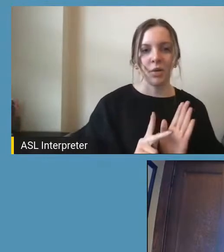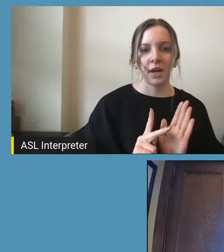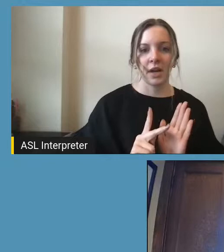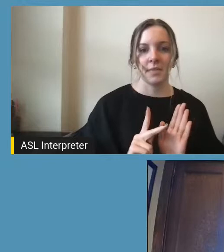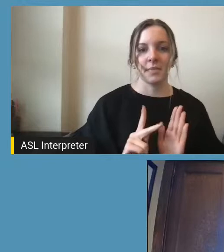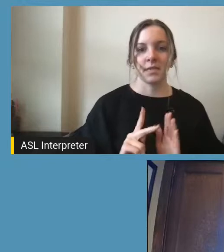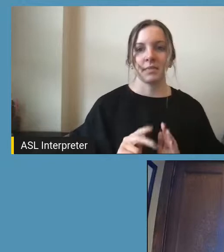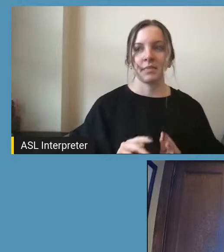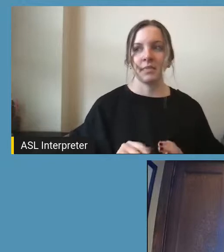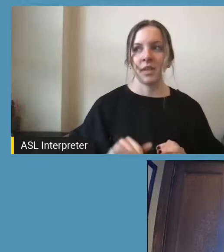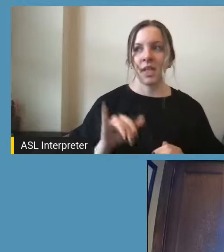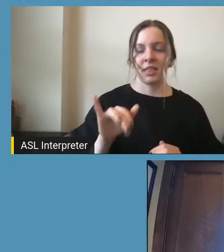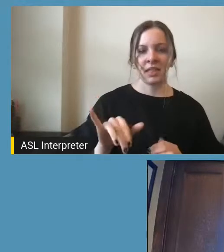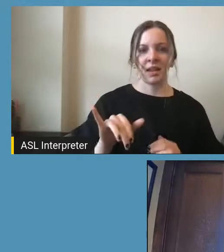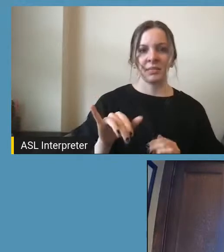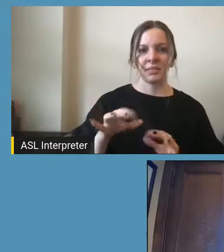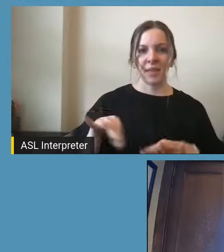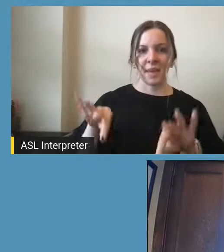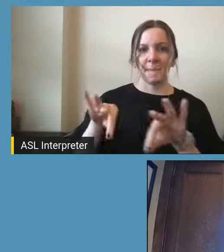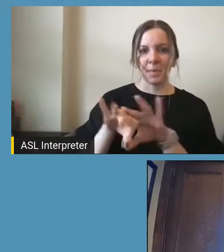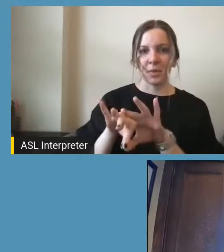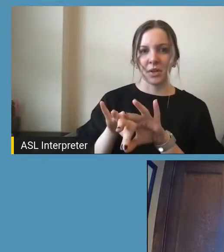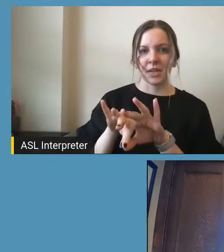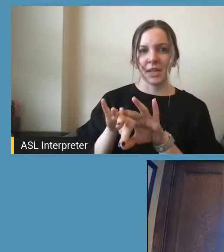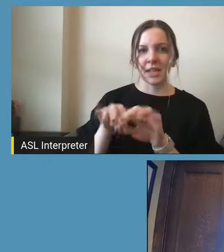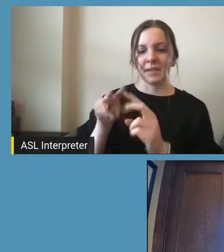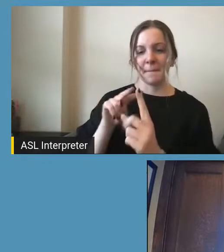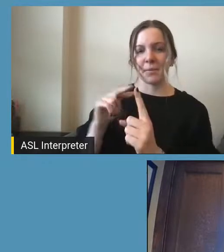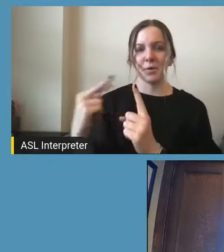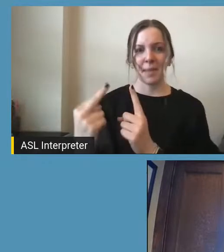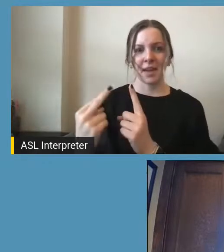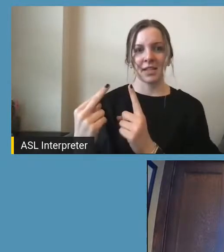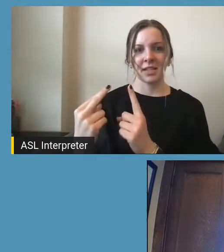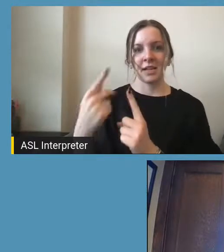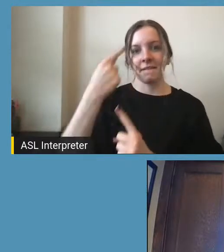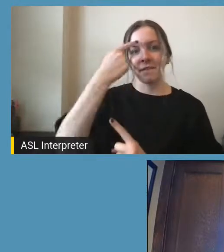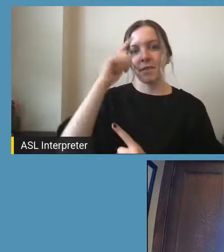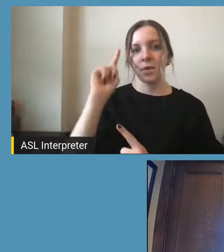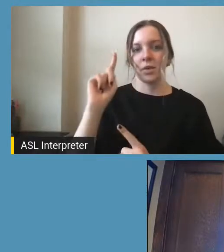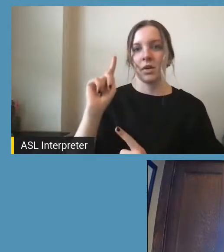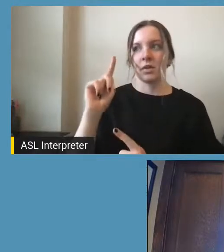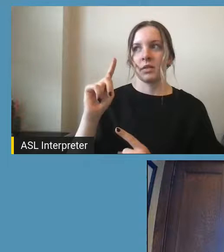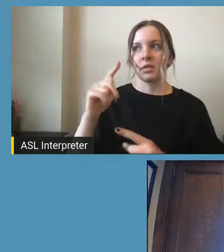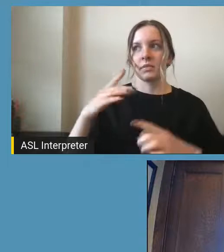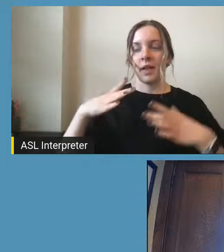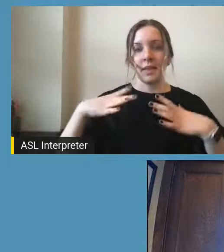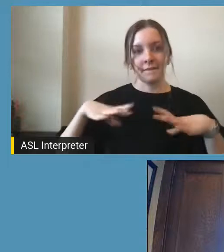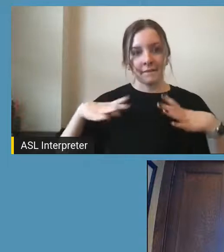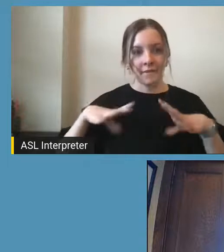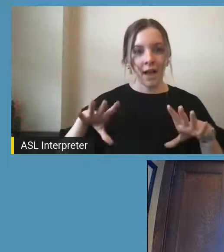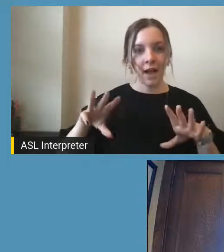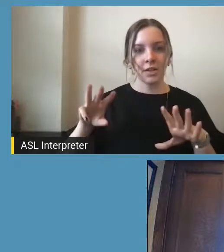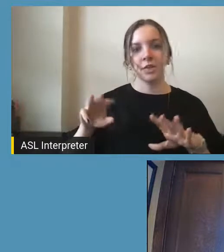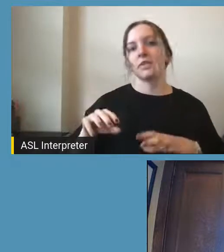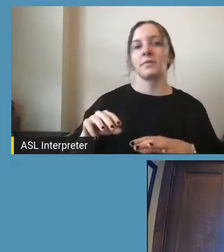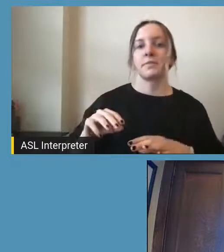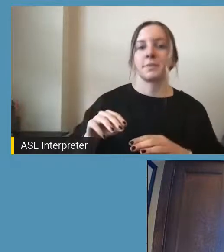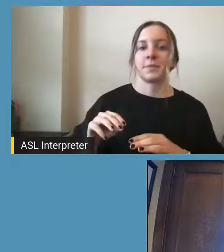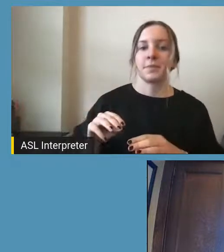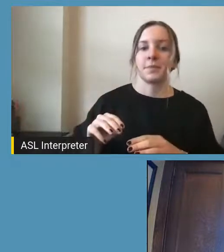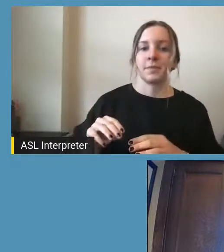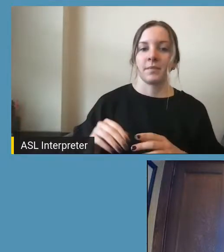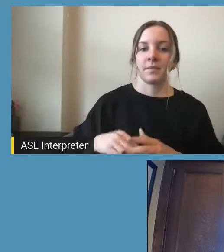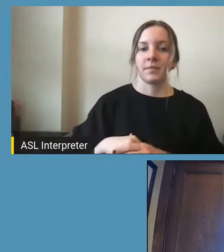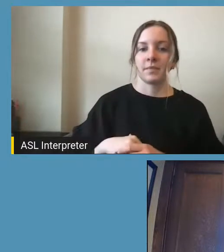relevant discussion as we're approaching this, and especially if these are designed garments and the like, to be able to drape them on folks that would